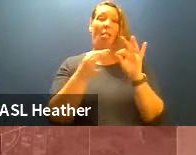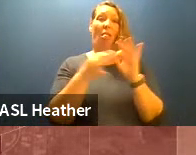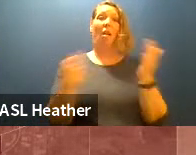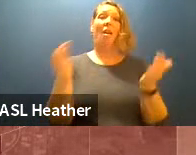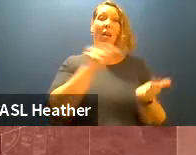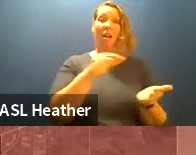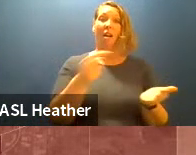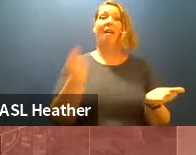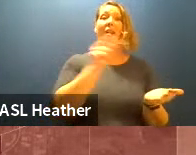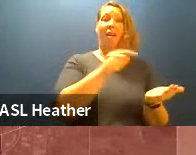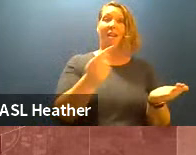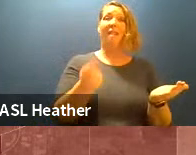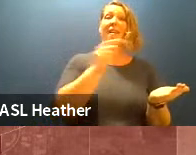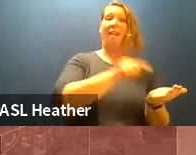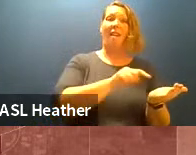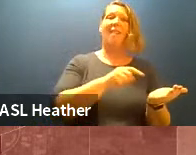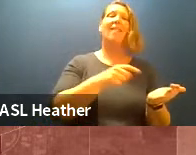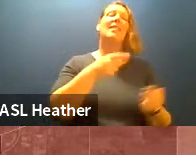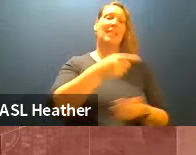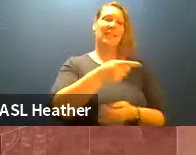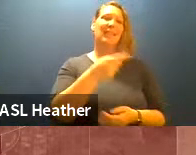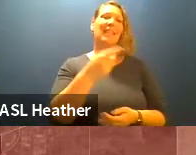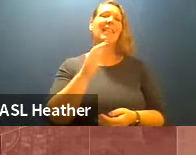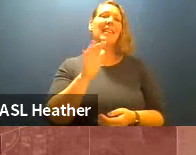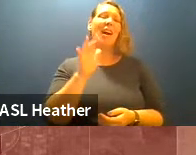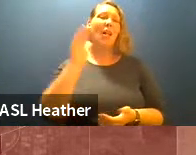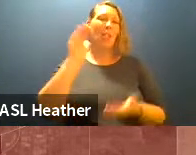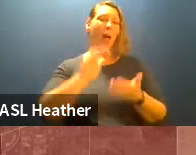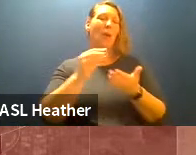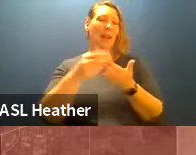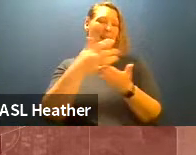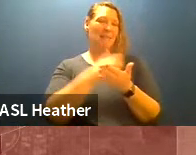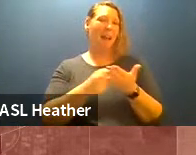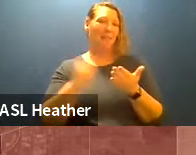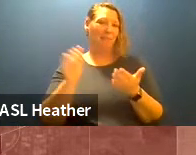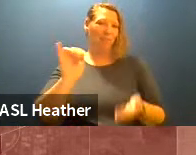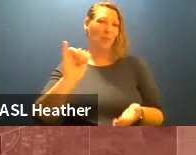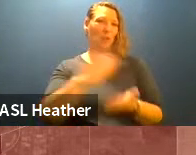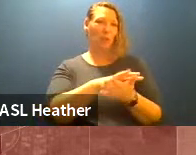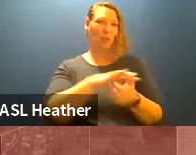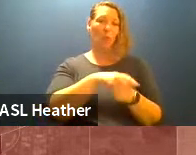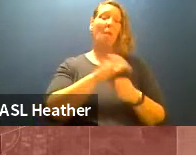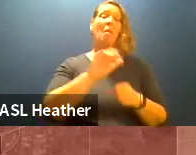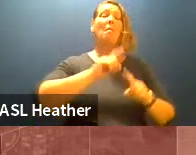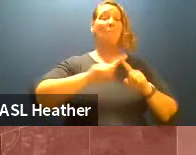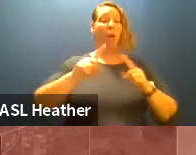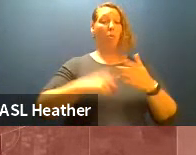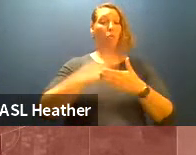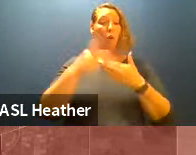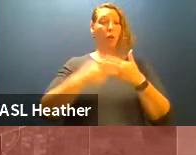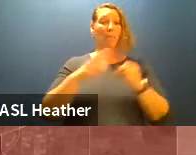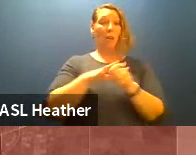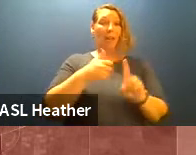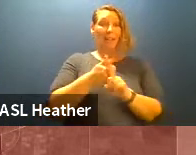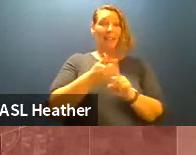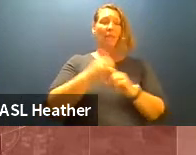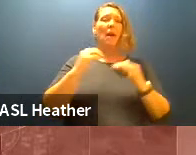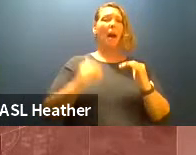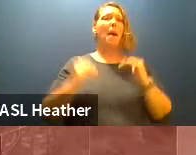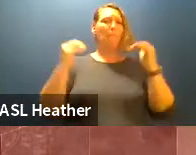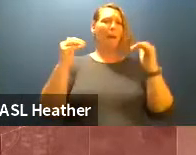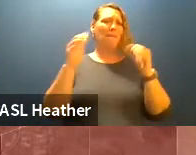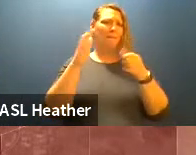has a high concentration of low-income households. But also the program area itself is above average.